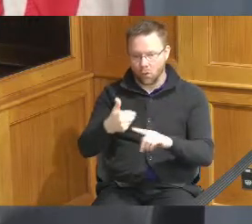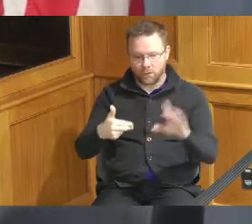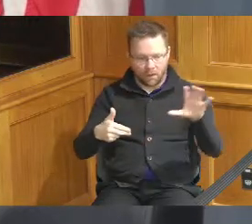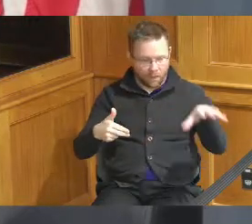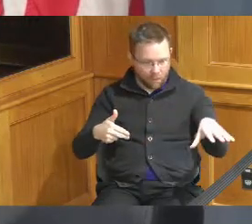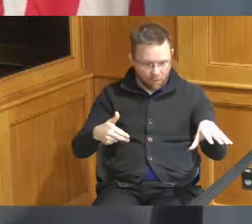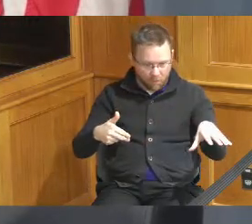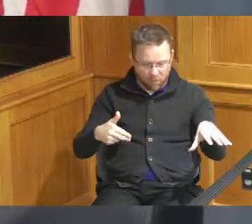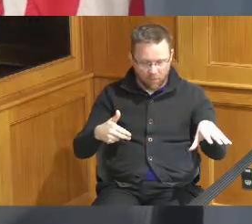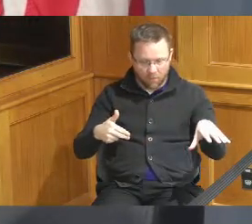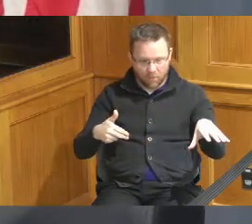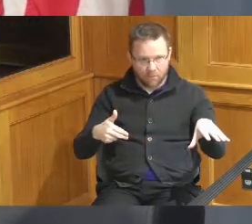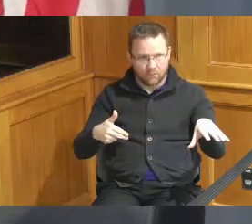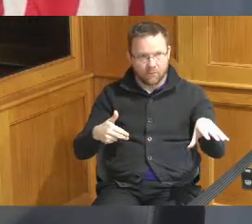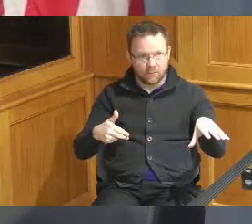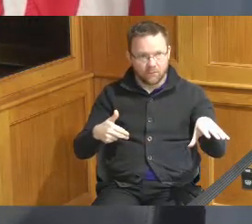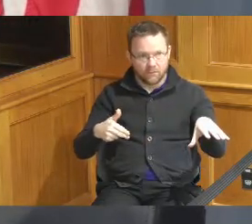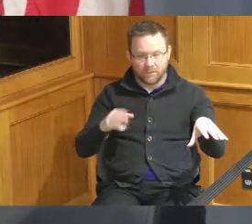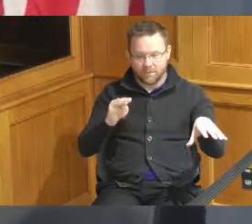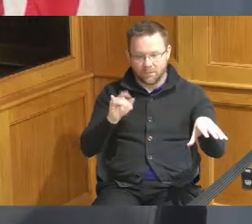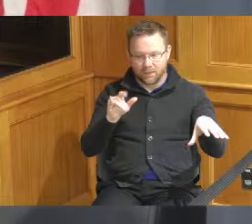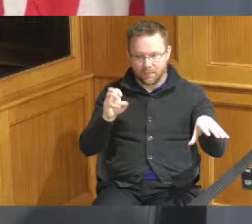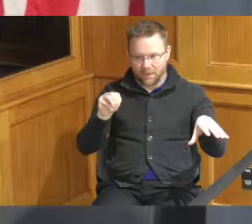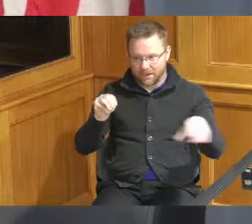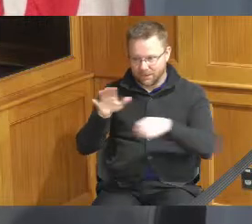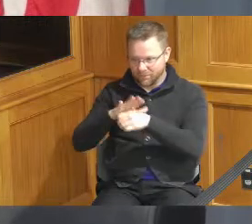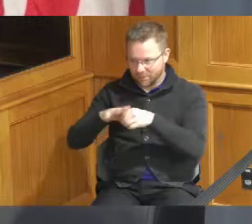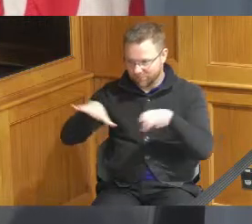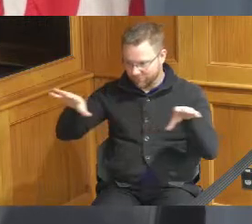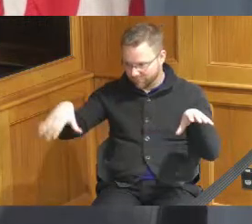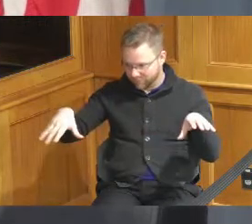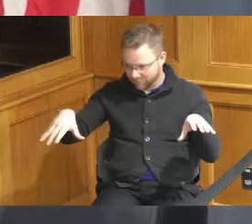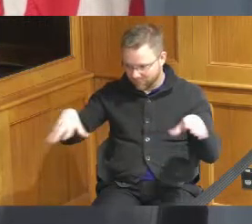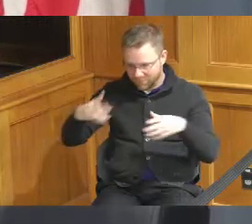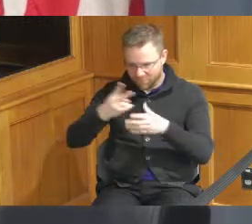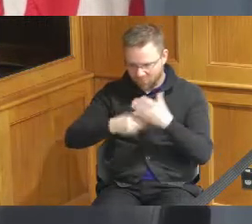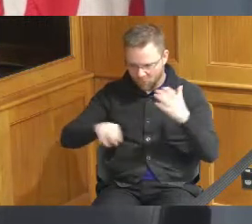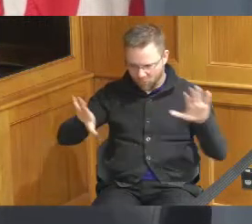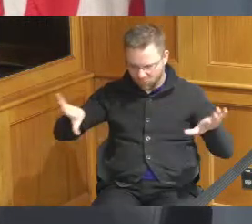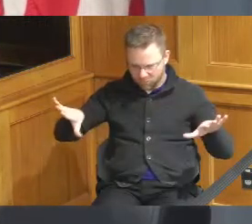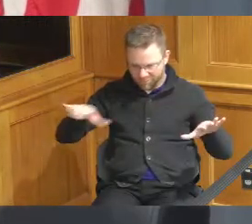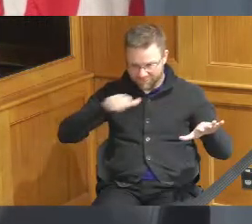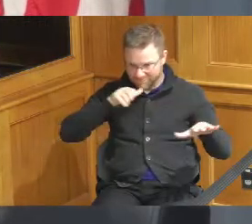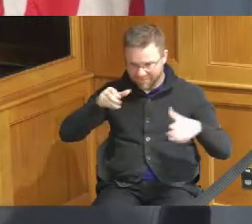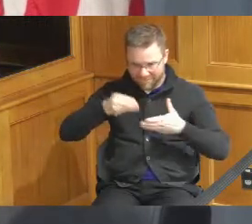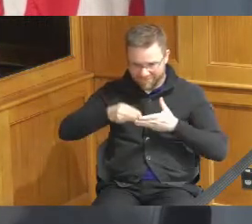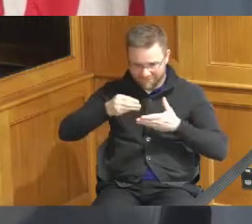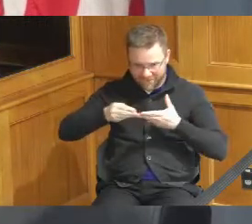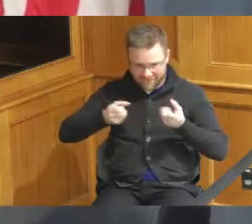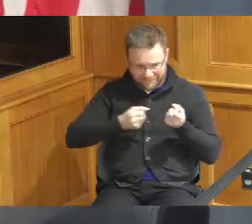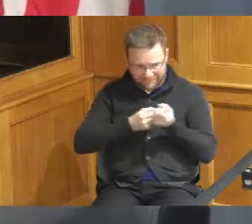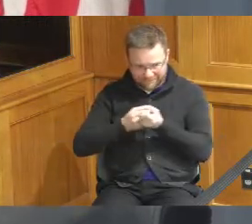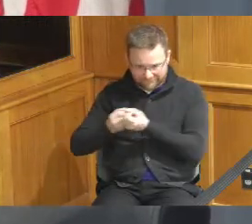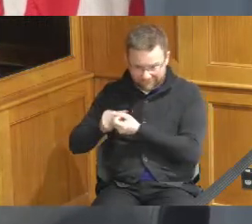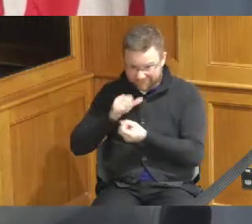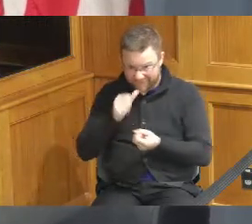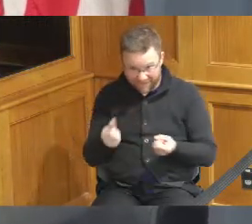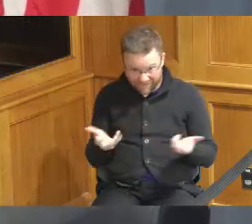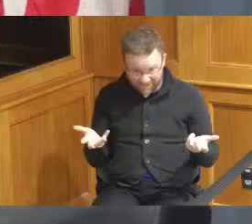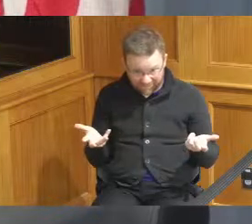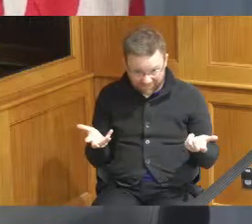here and then the Millennium Site Plaza sitting out here, both not funded necessarily in